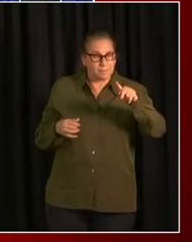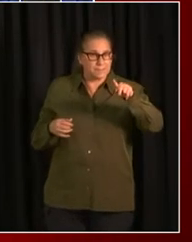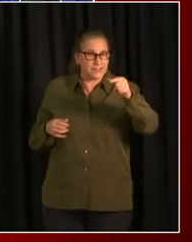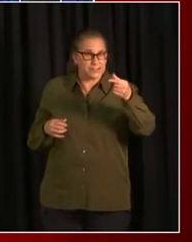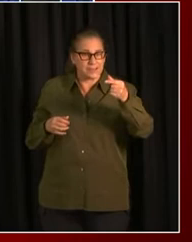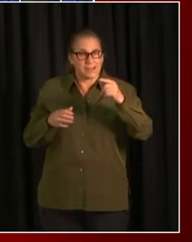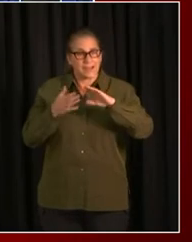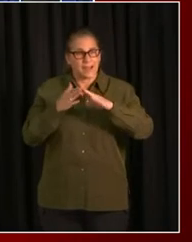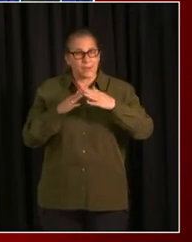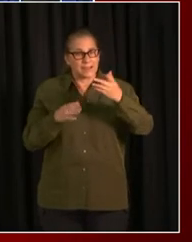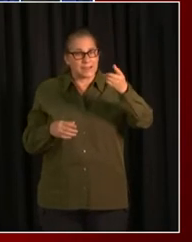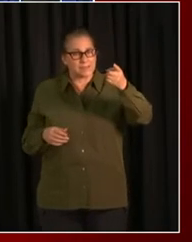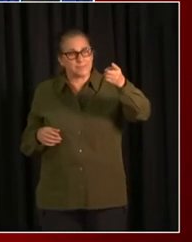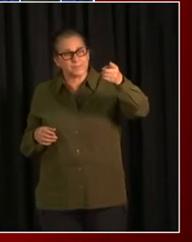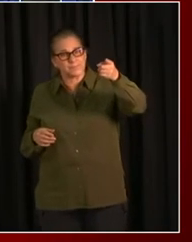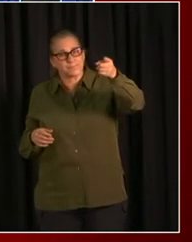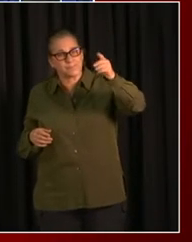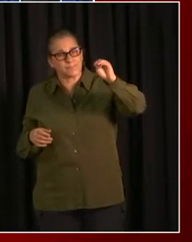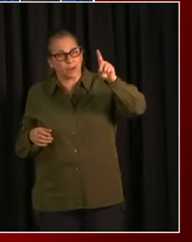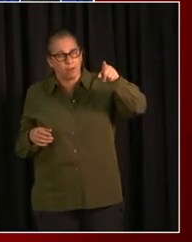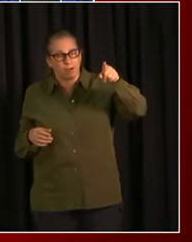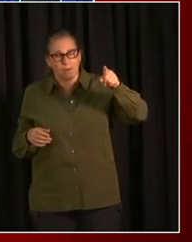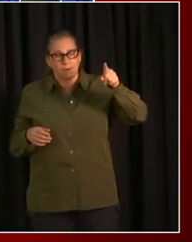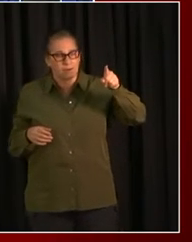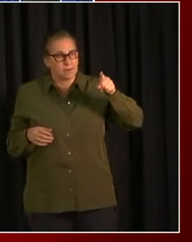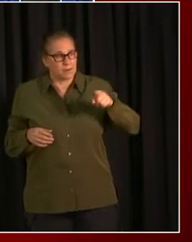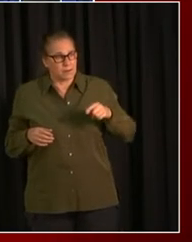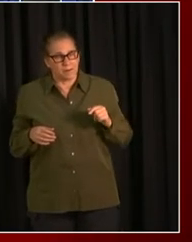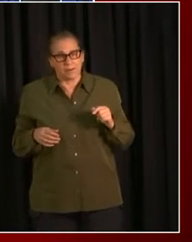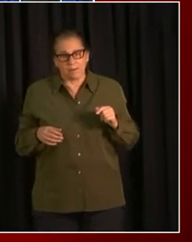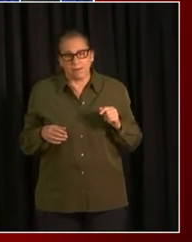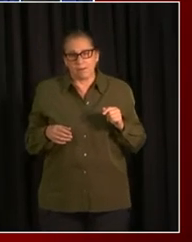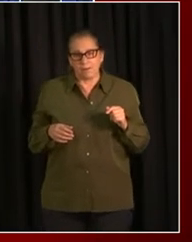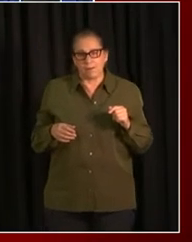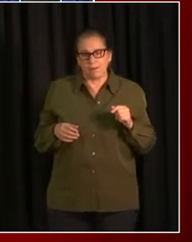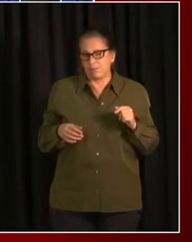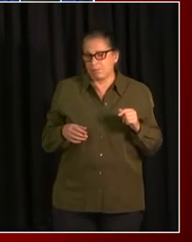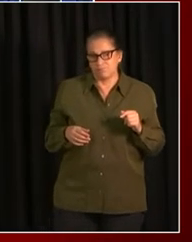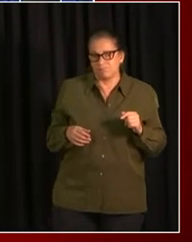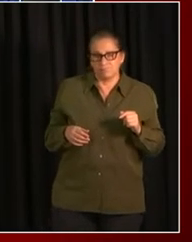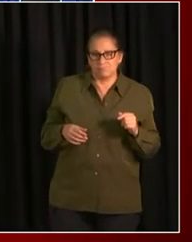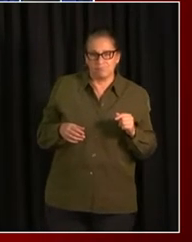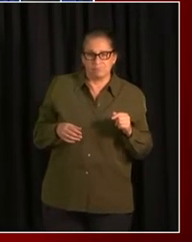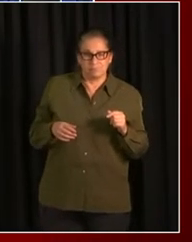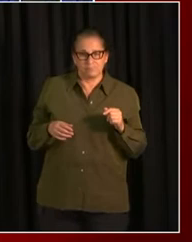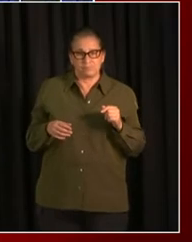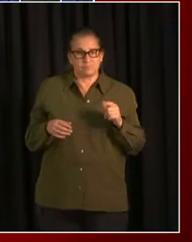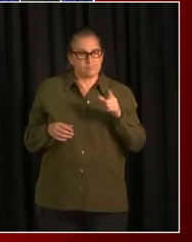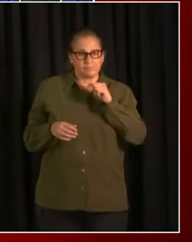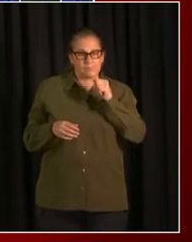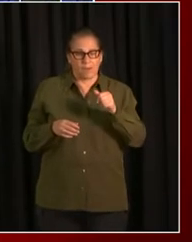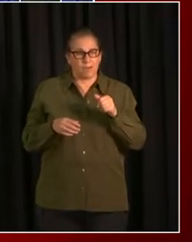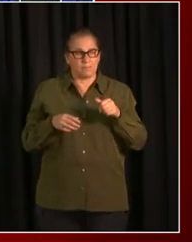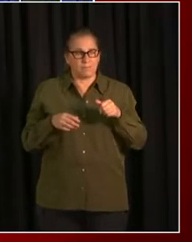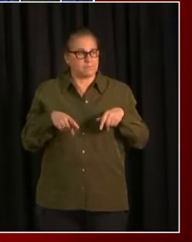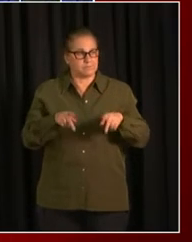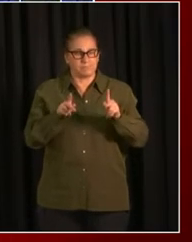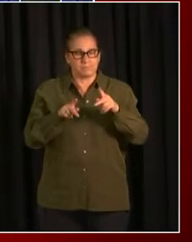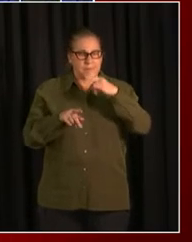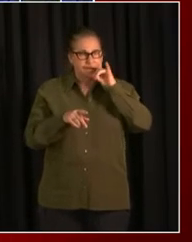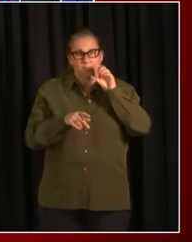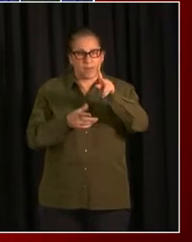again, they've already indicated they were bringing their students back into February. For